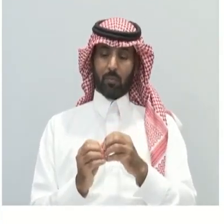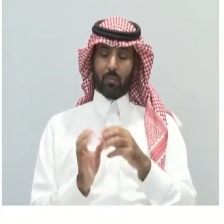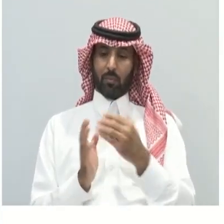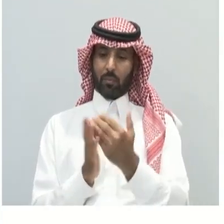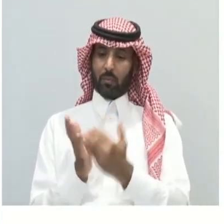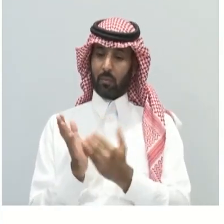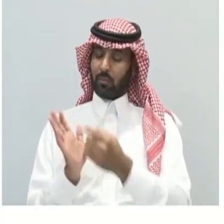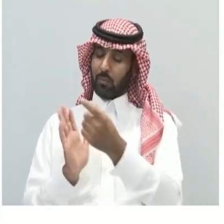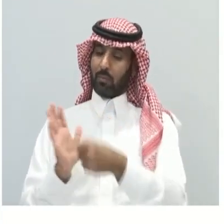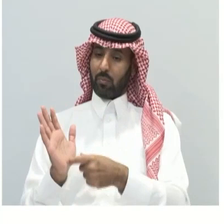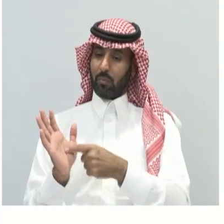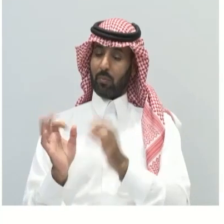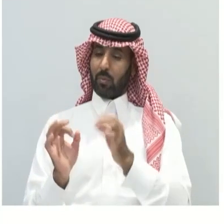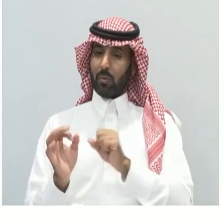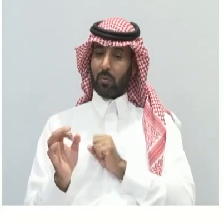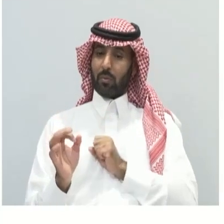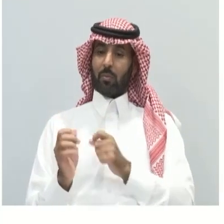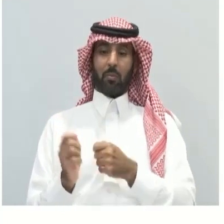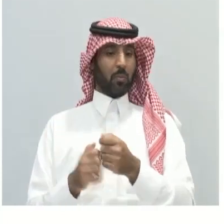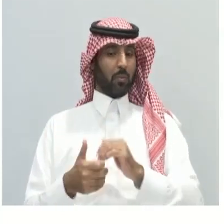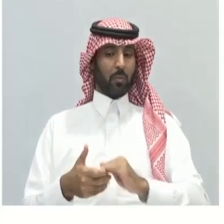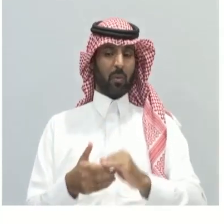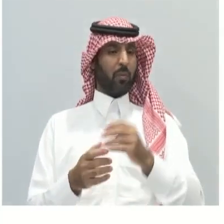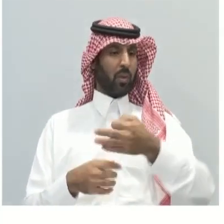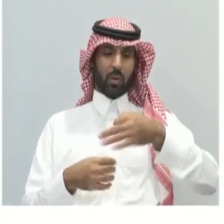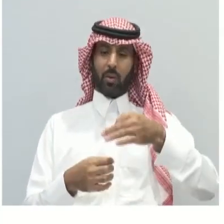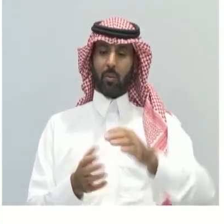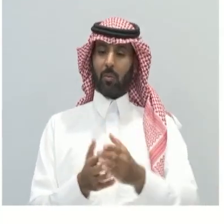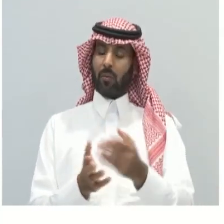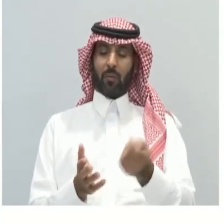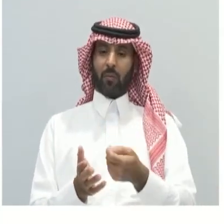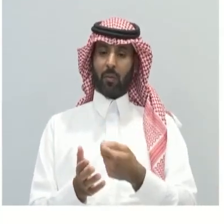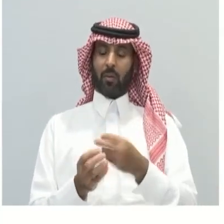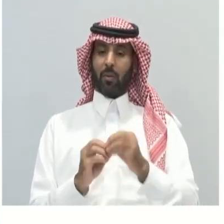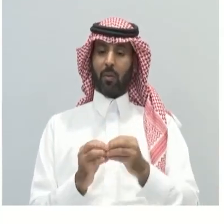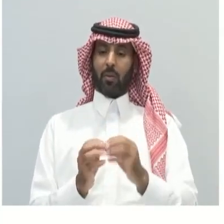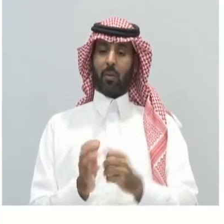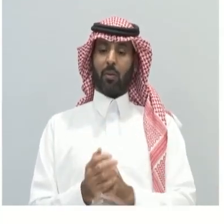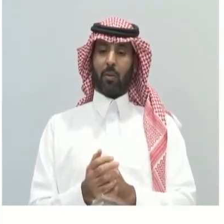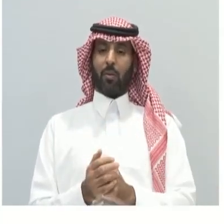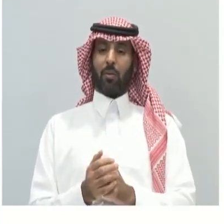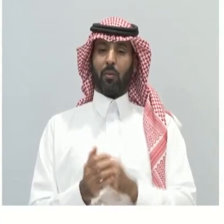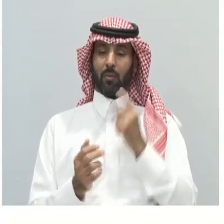make this poster on my own without any materials. So you can't just